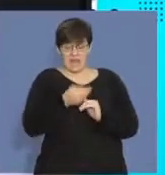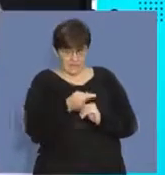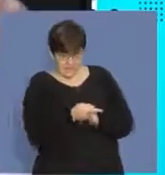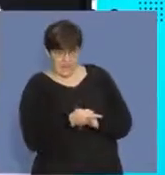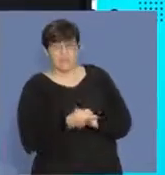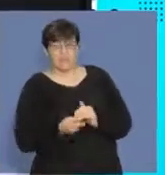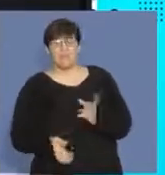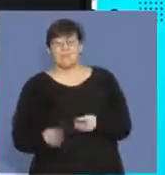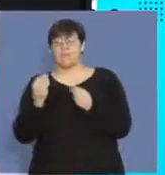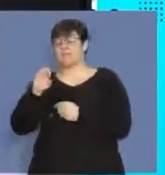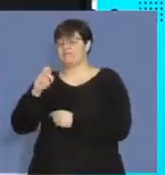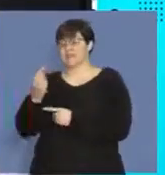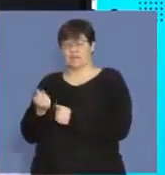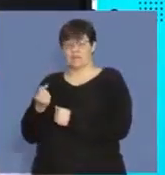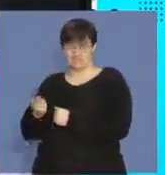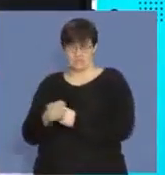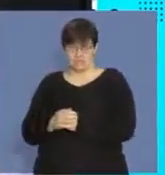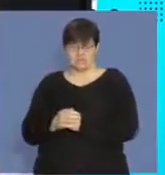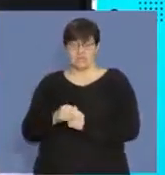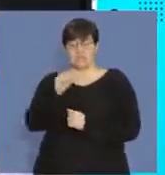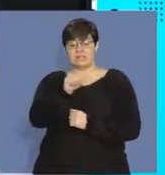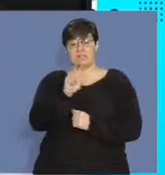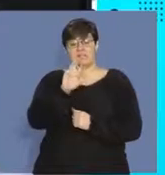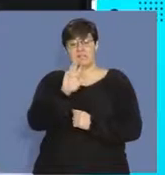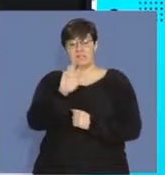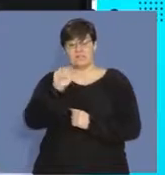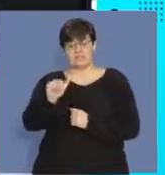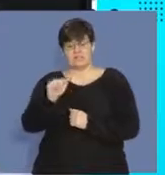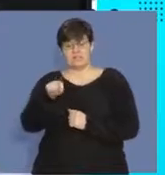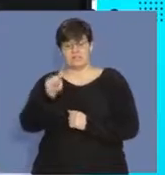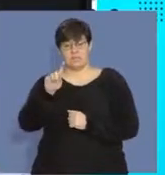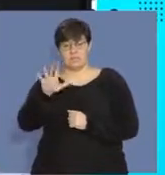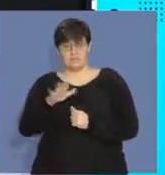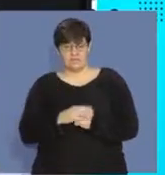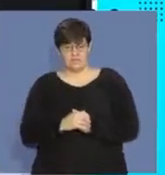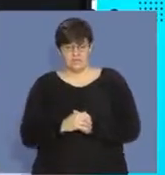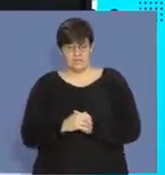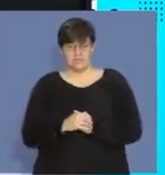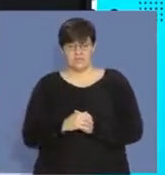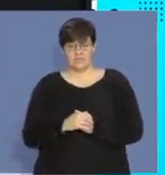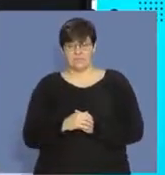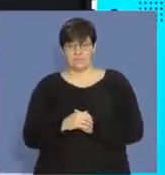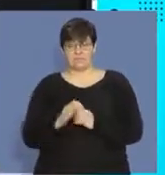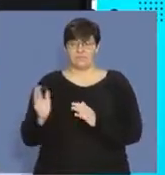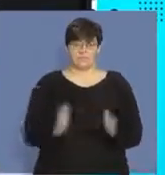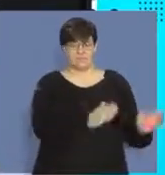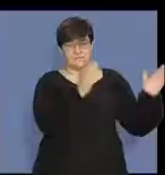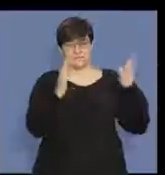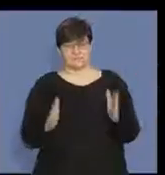15% VAT on that amount to give you your VAT amount of 696.15. Okay.